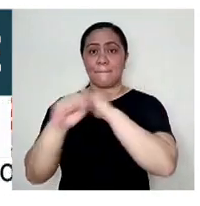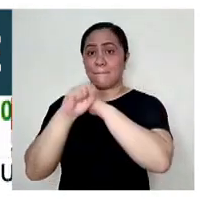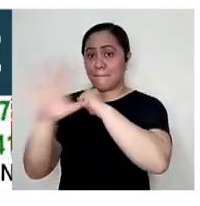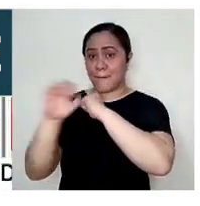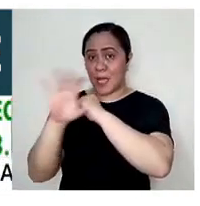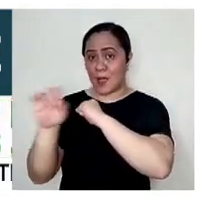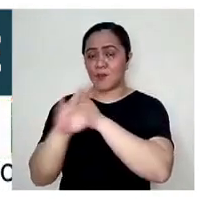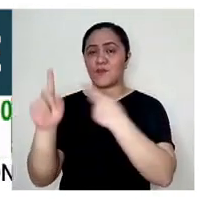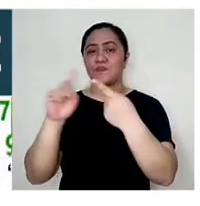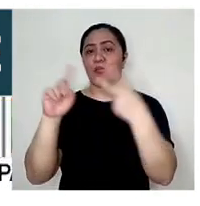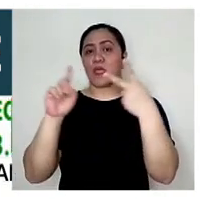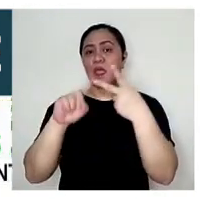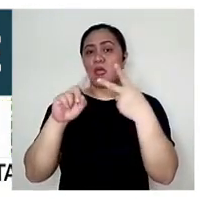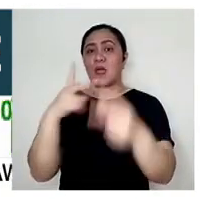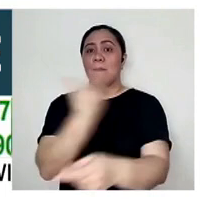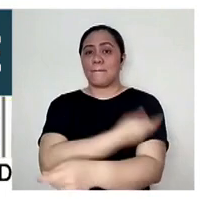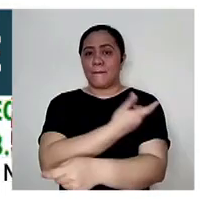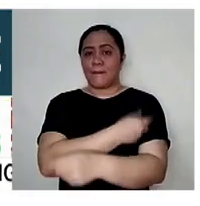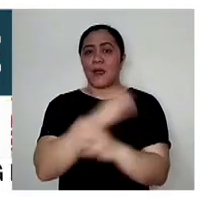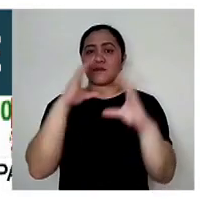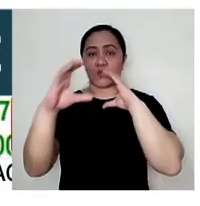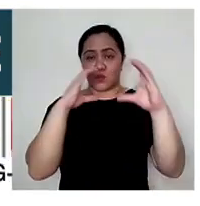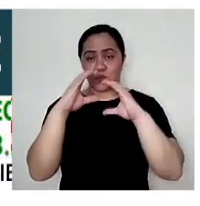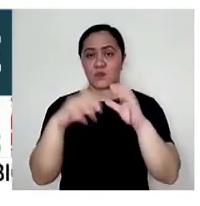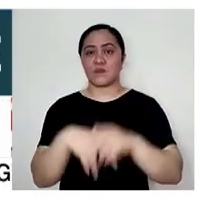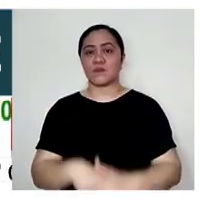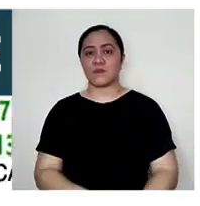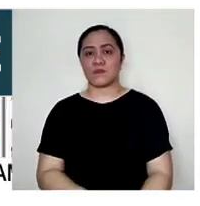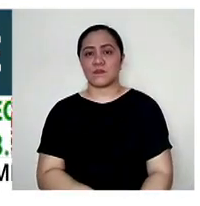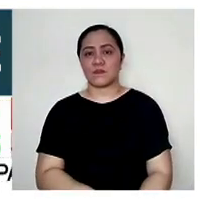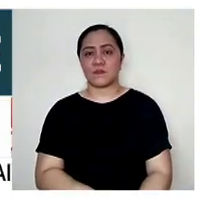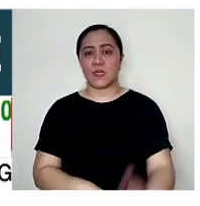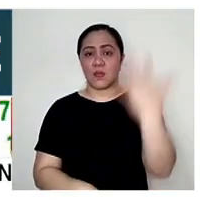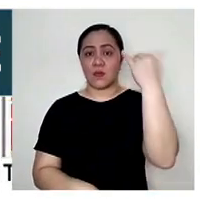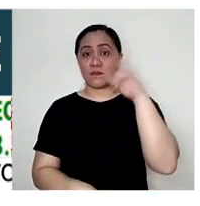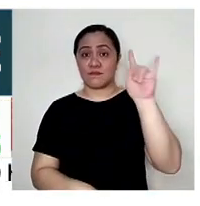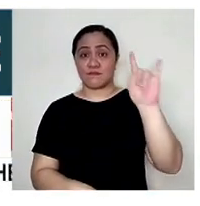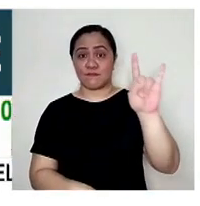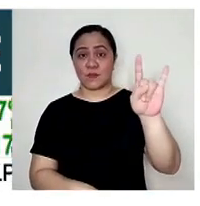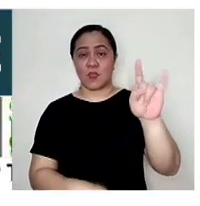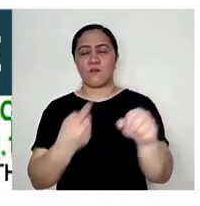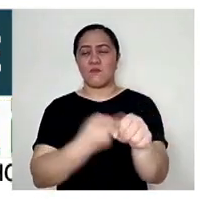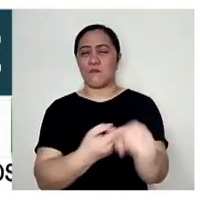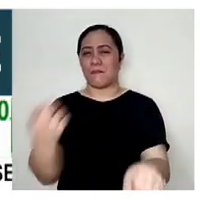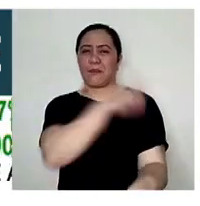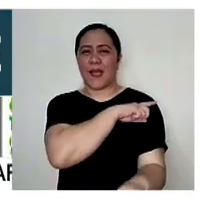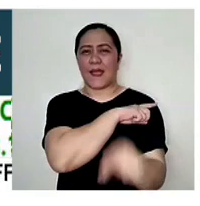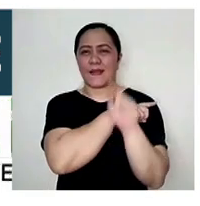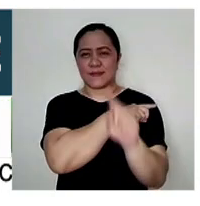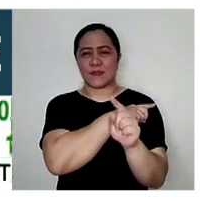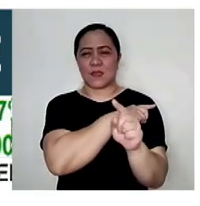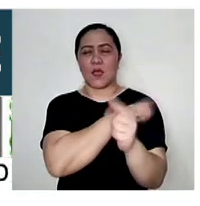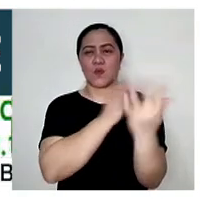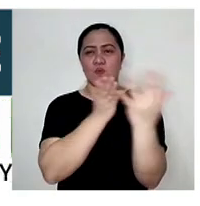vaccine communication. And in fact, Carmina, the media is a very powerful medium, or how do you